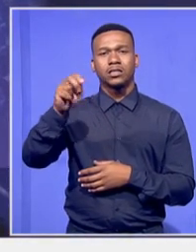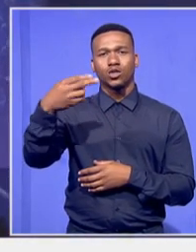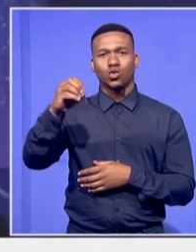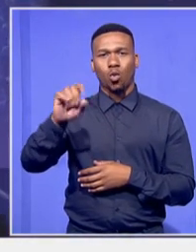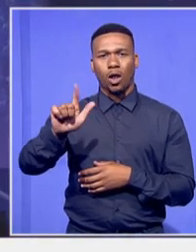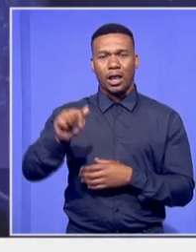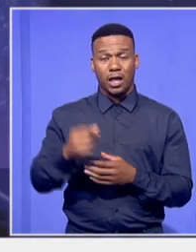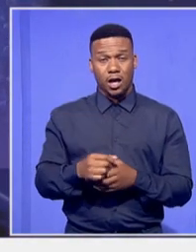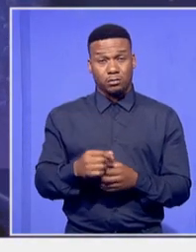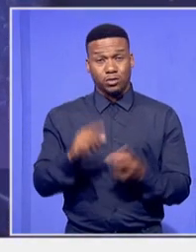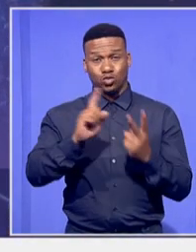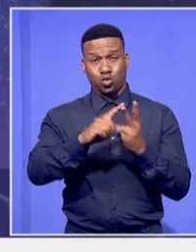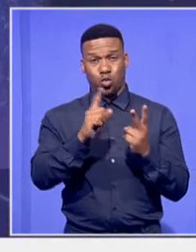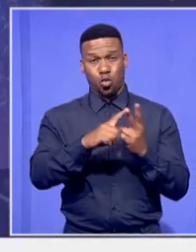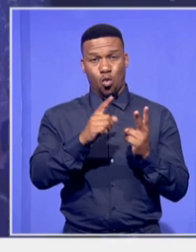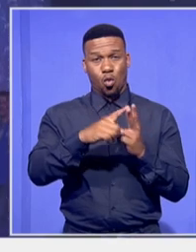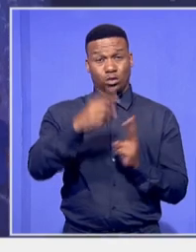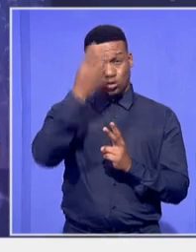Cilliers Brink.